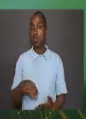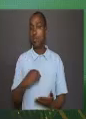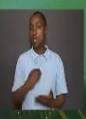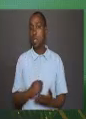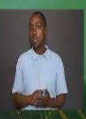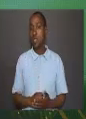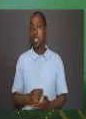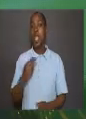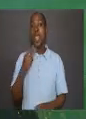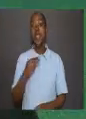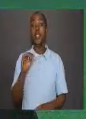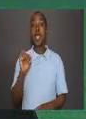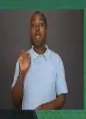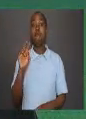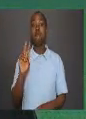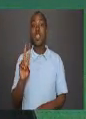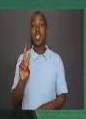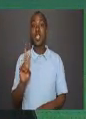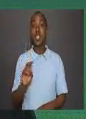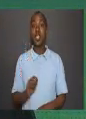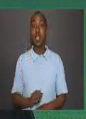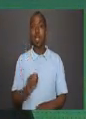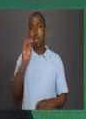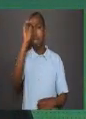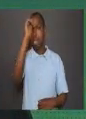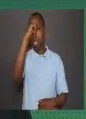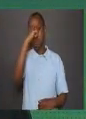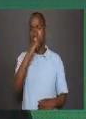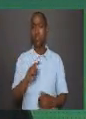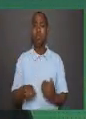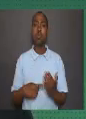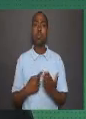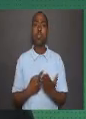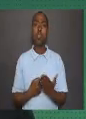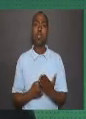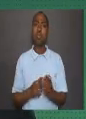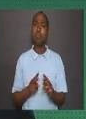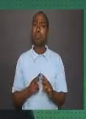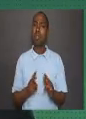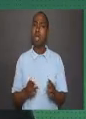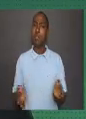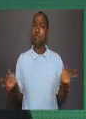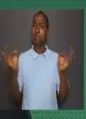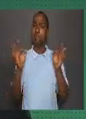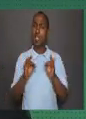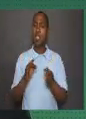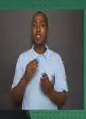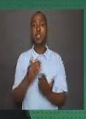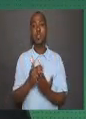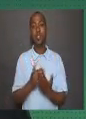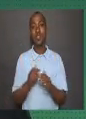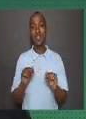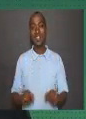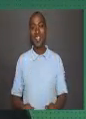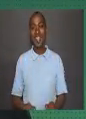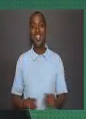HIV and AIDS. This is a very important lesson today, students. Let us